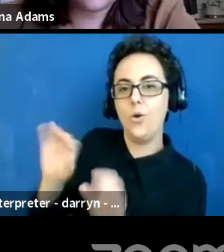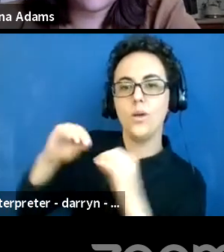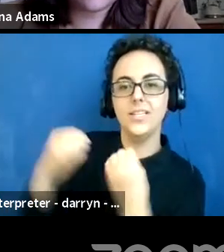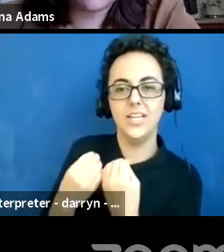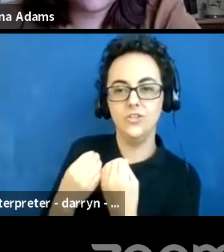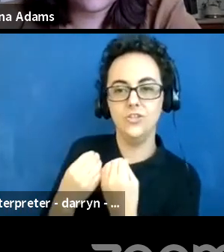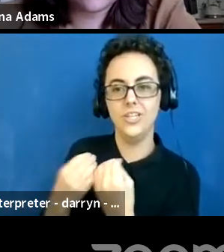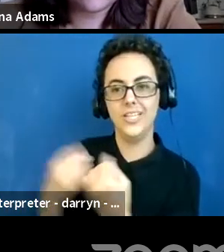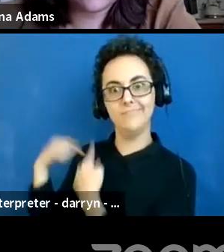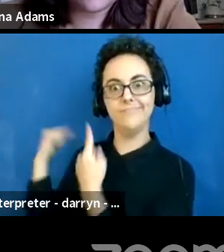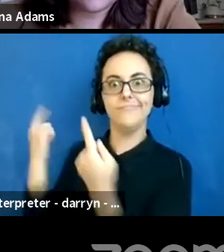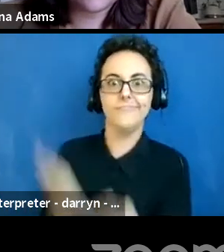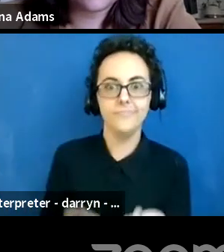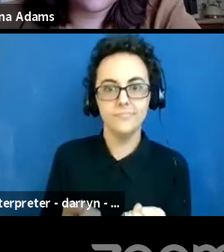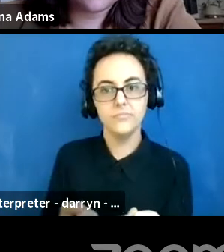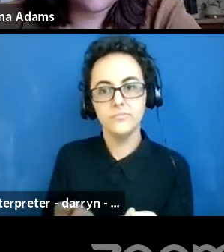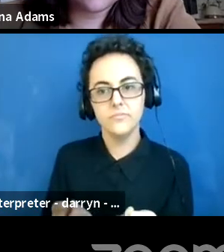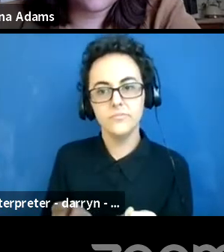in its history.